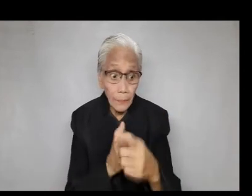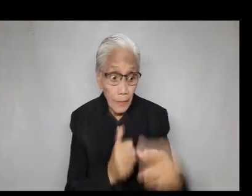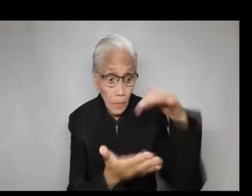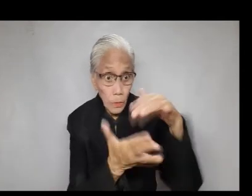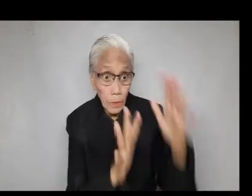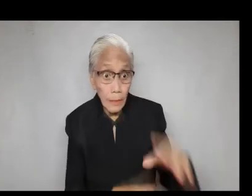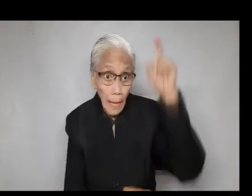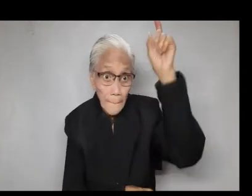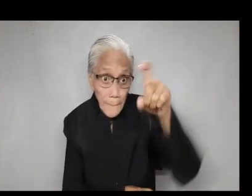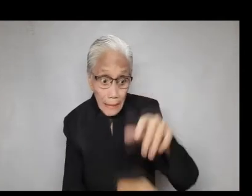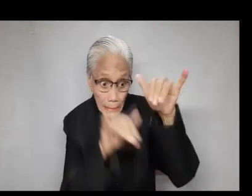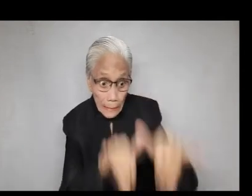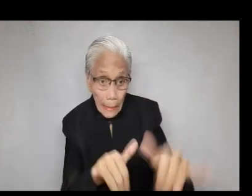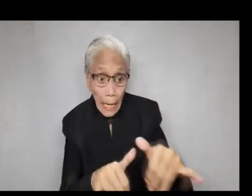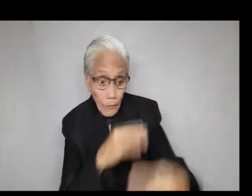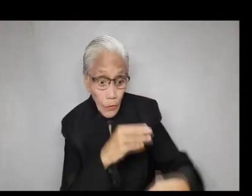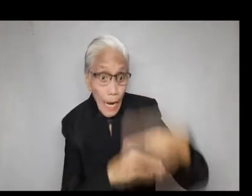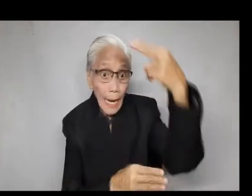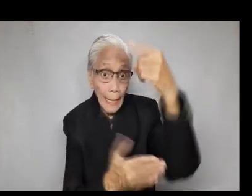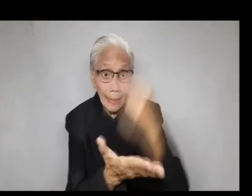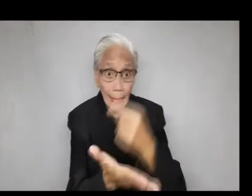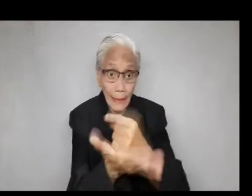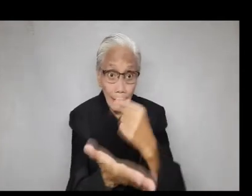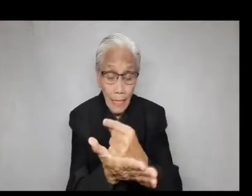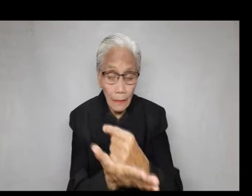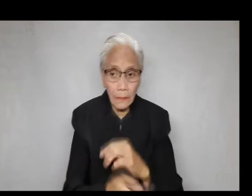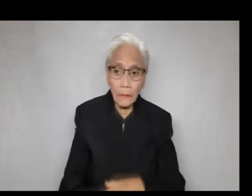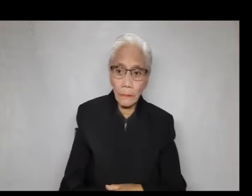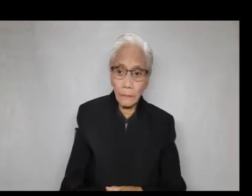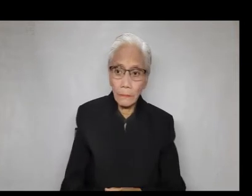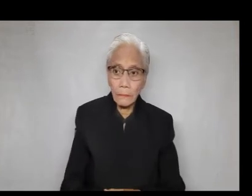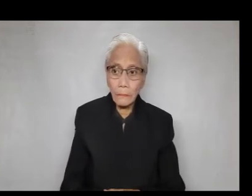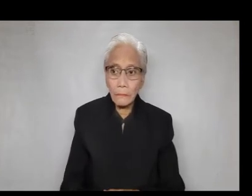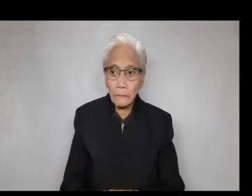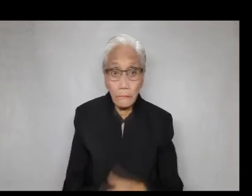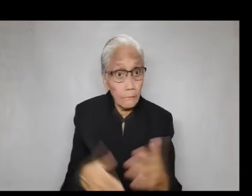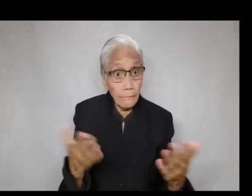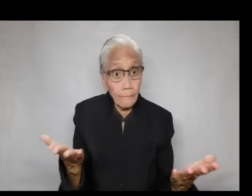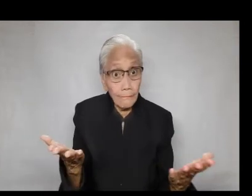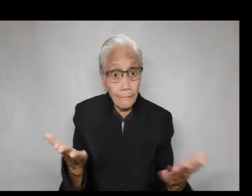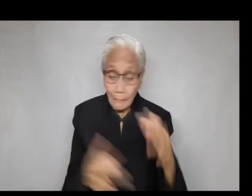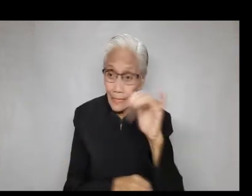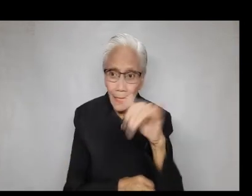deserving students. And by deserving, you mean the students should have high